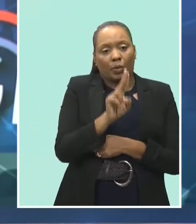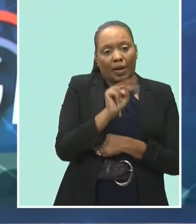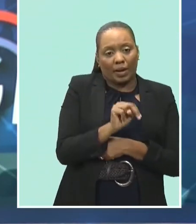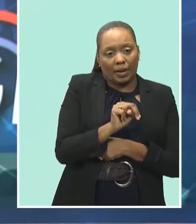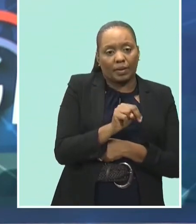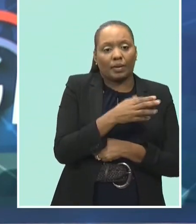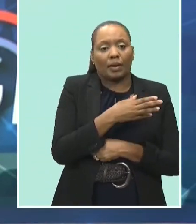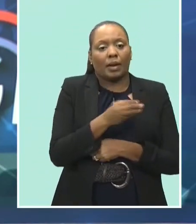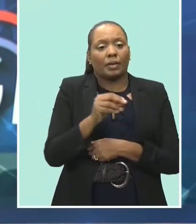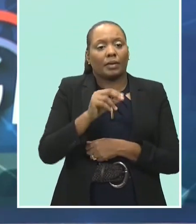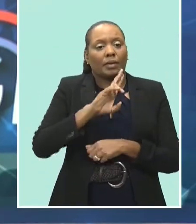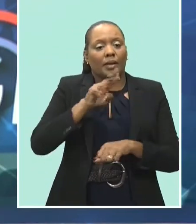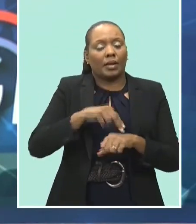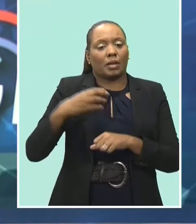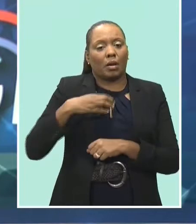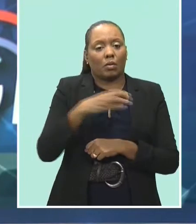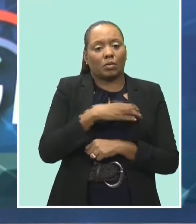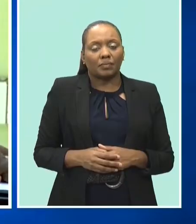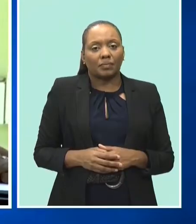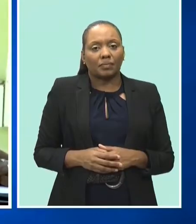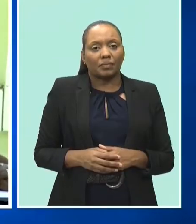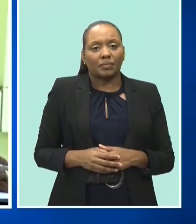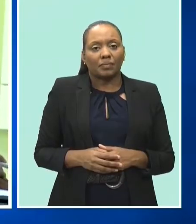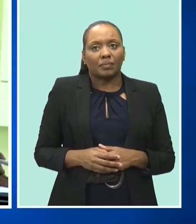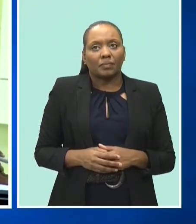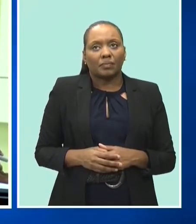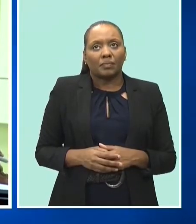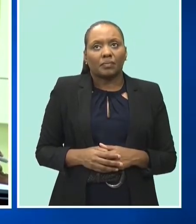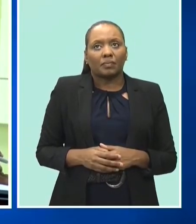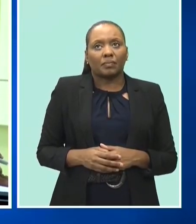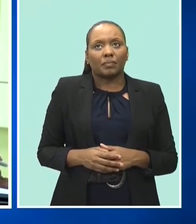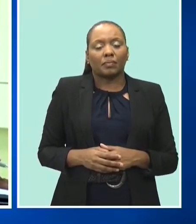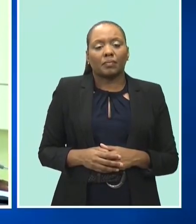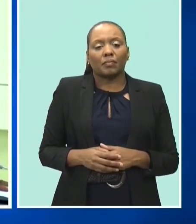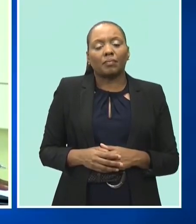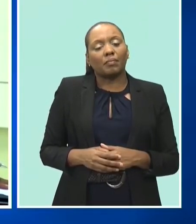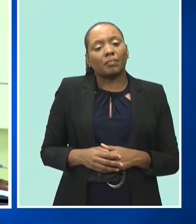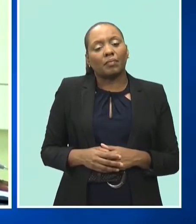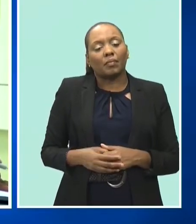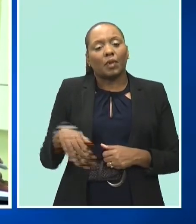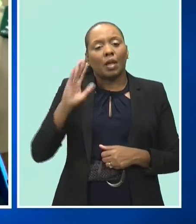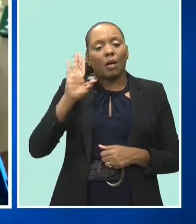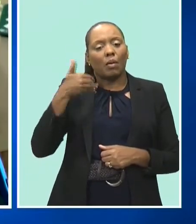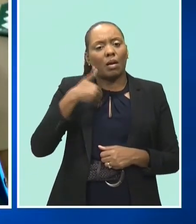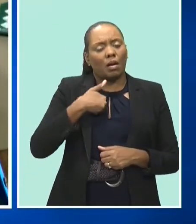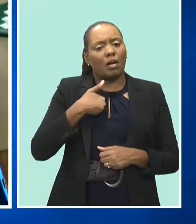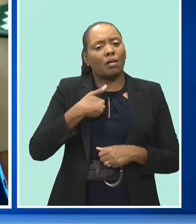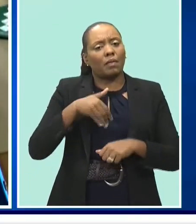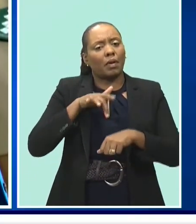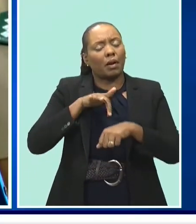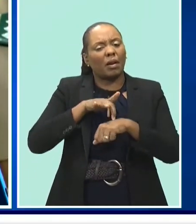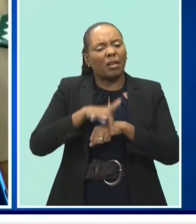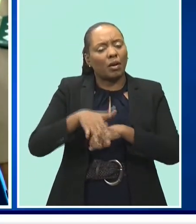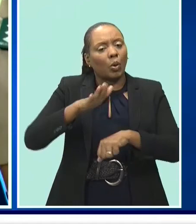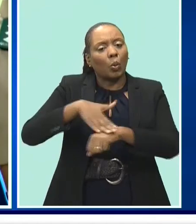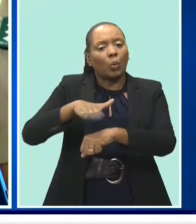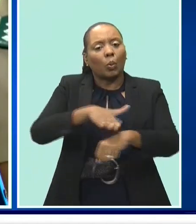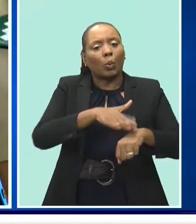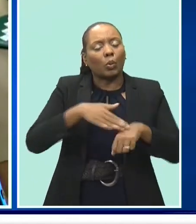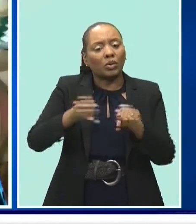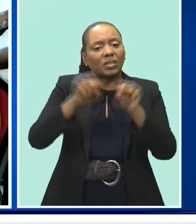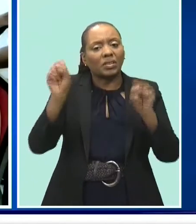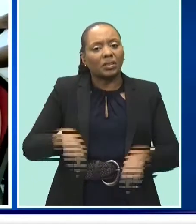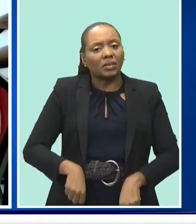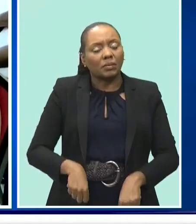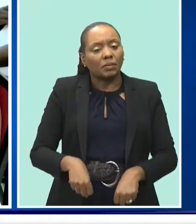Drug Abuse. Aaliyah Briggs reports. The early warning system will provide electronic data gathering and sharing to enhance